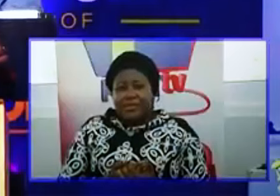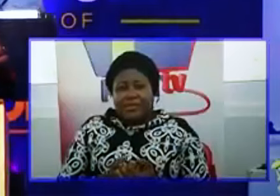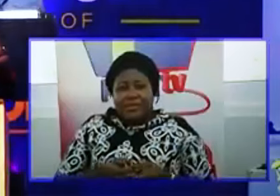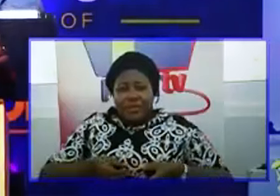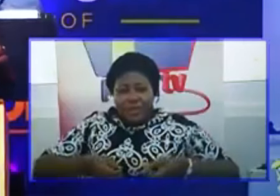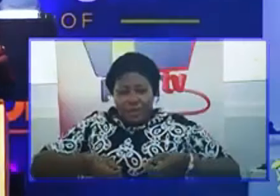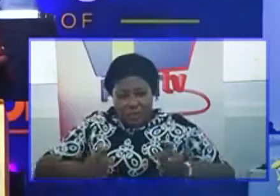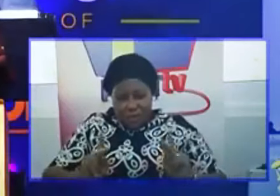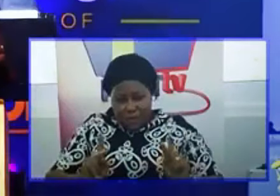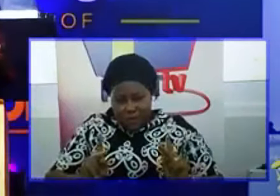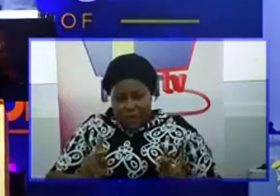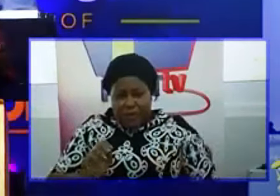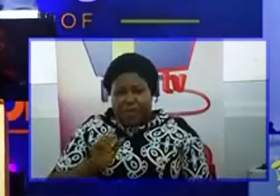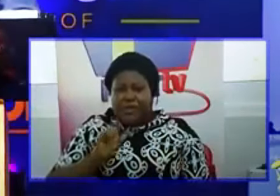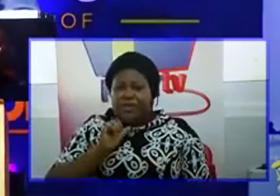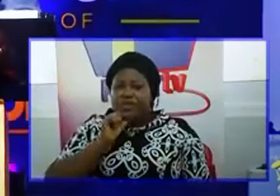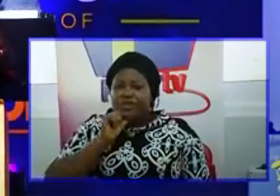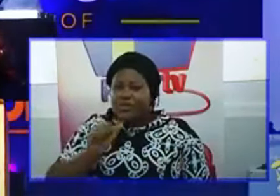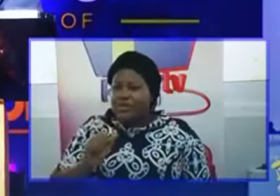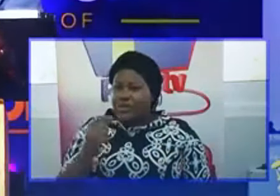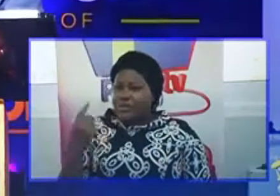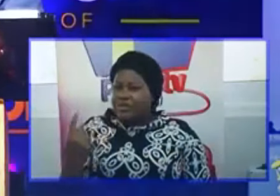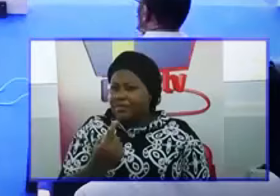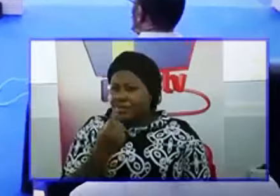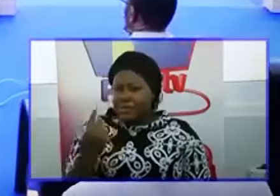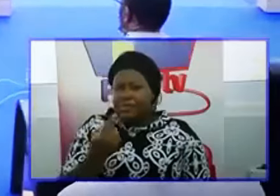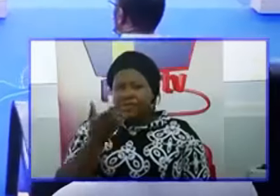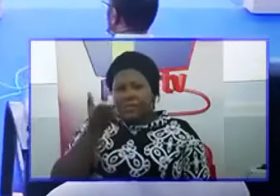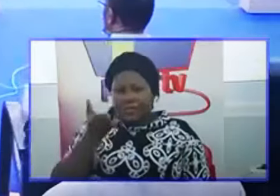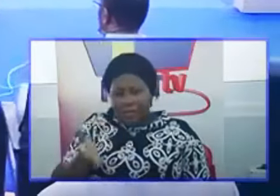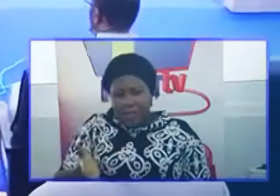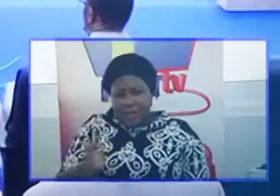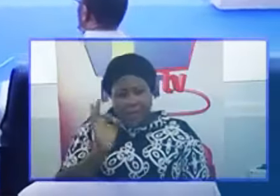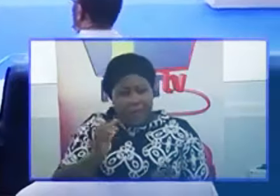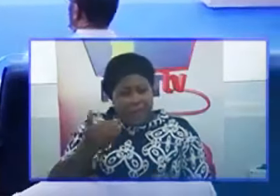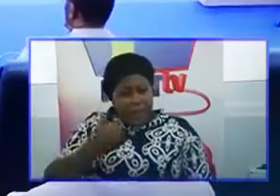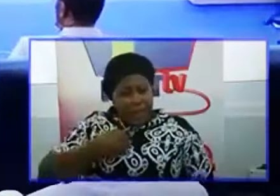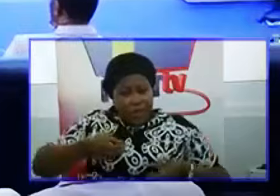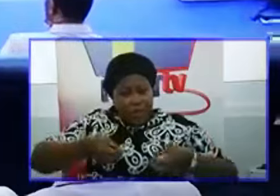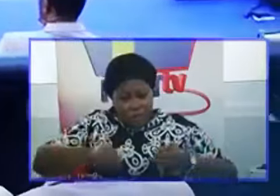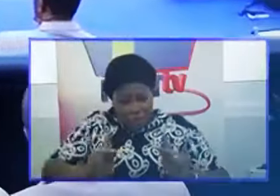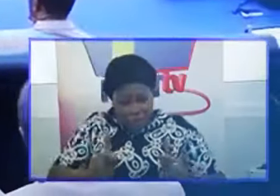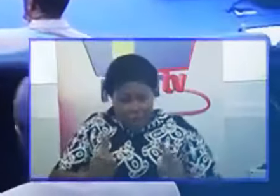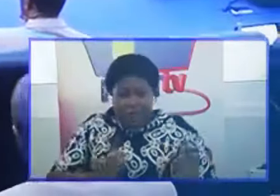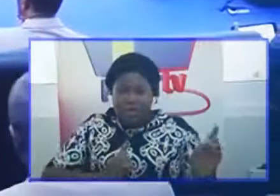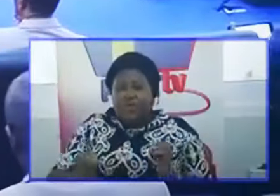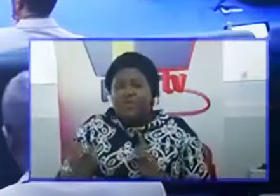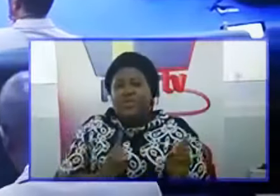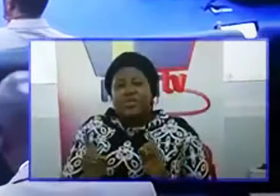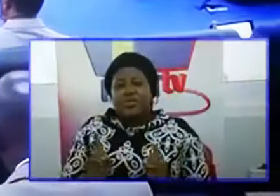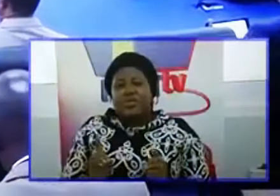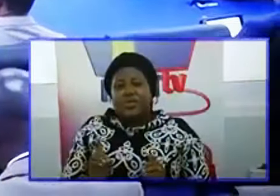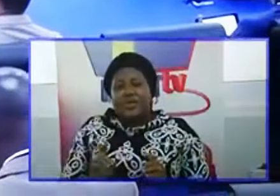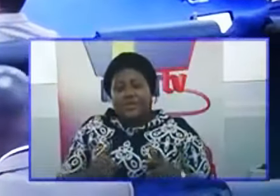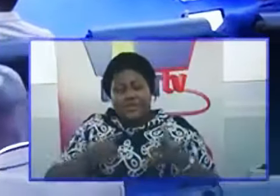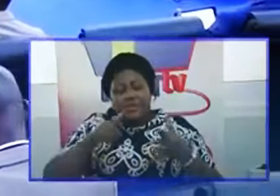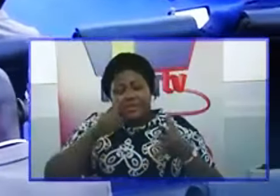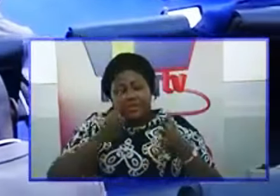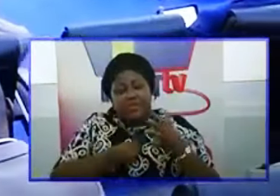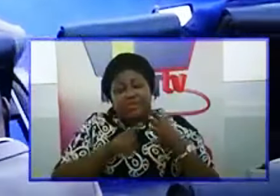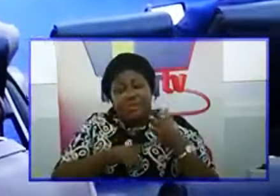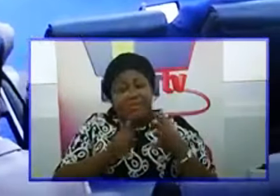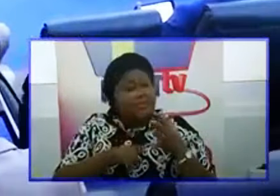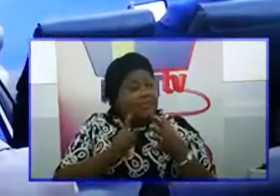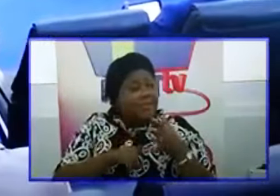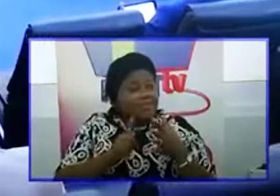Opportunity is not always there. But when you have, do good. The fourth point is that opportunity seized